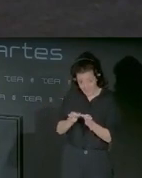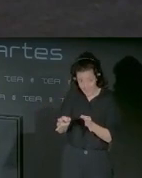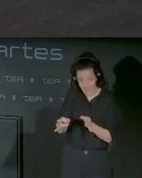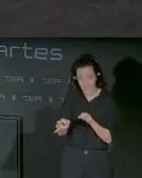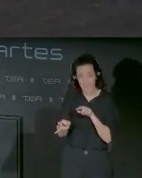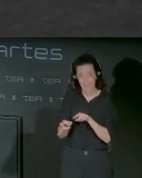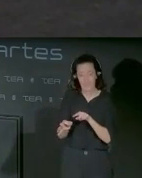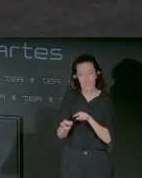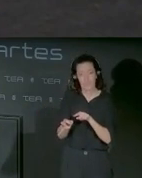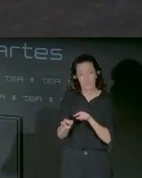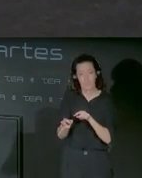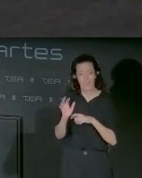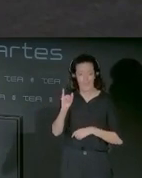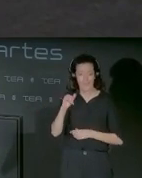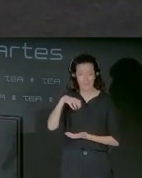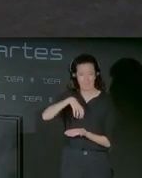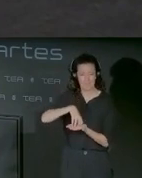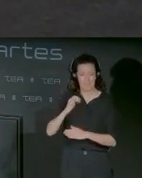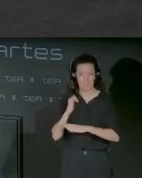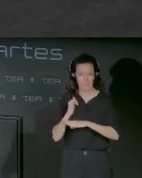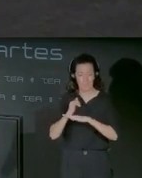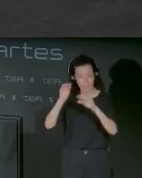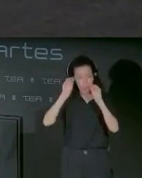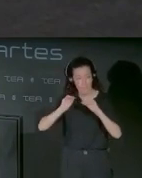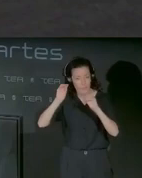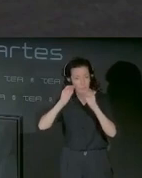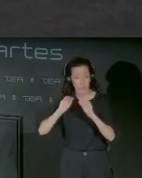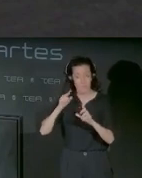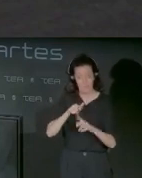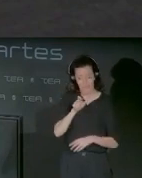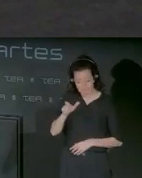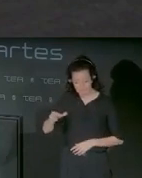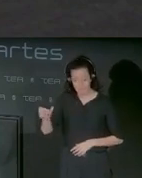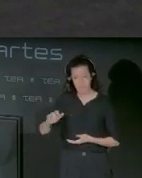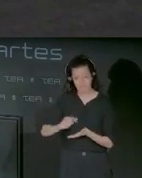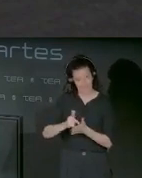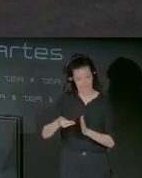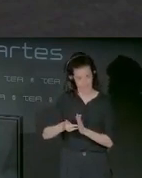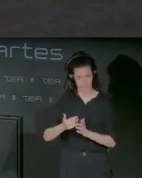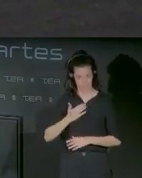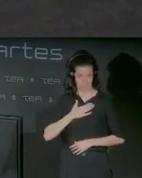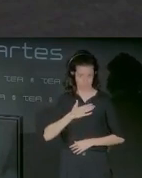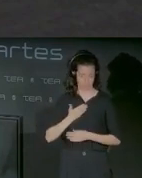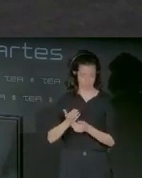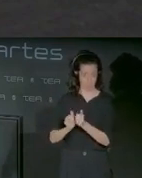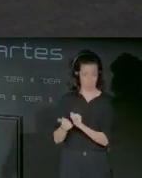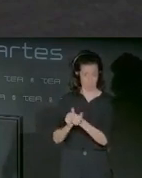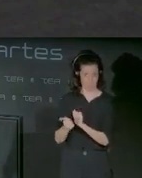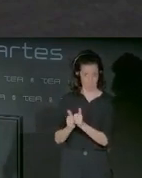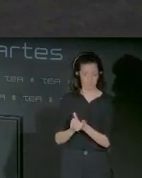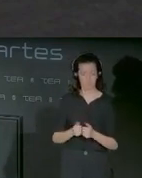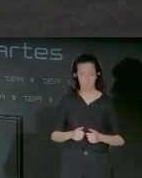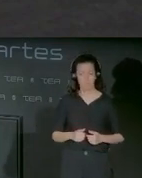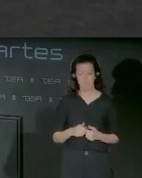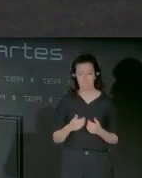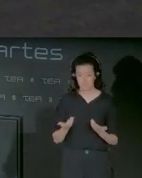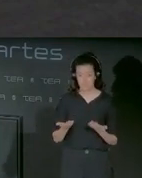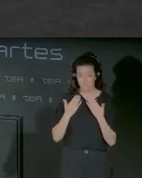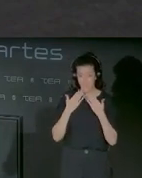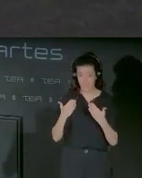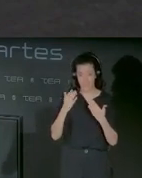technicians in video gaming industry. So we're trying to cover everything to boost the gaming industry in